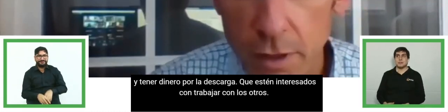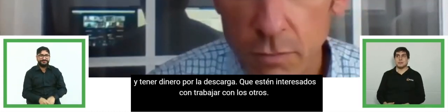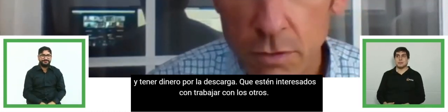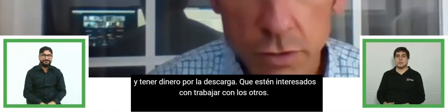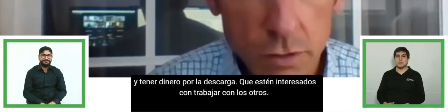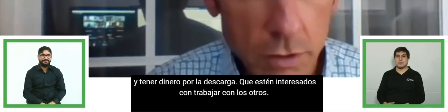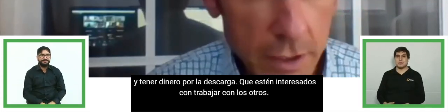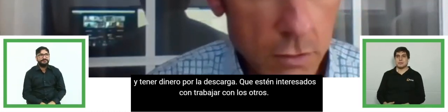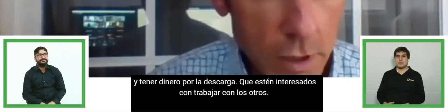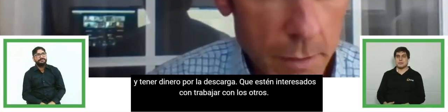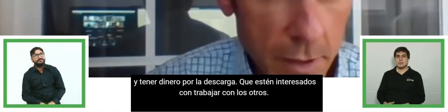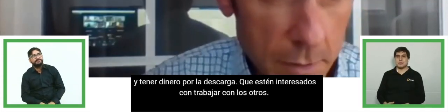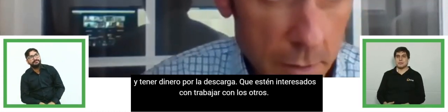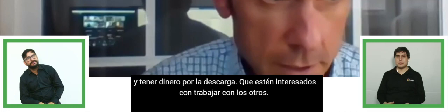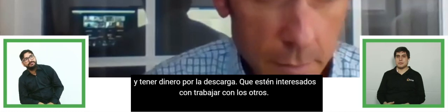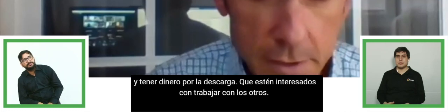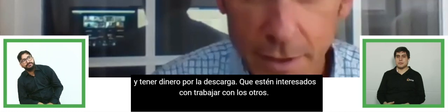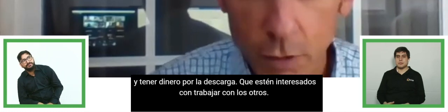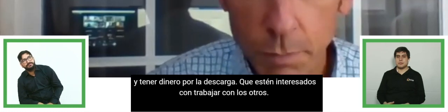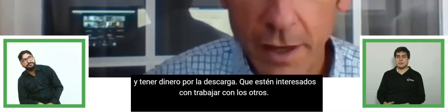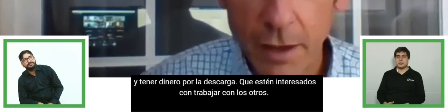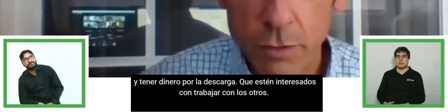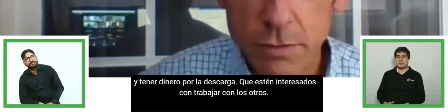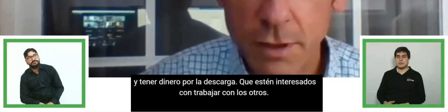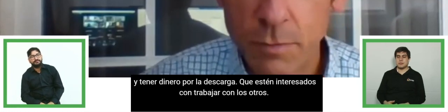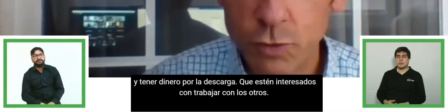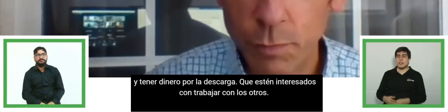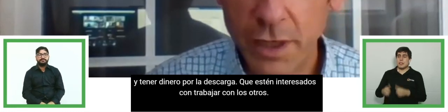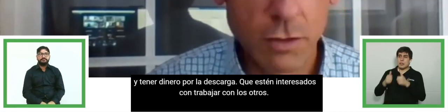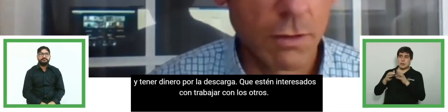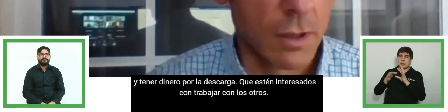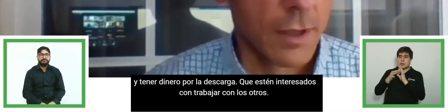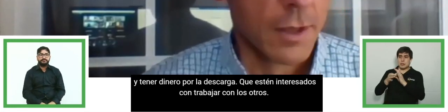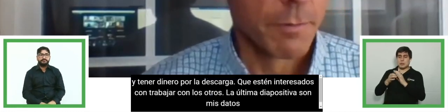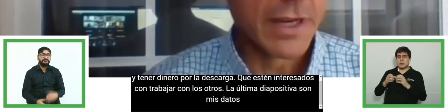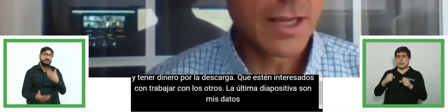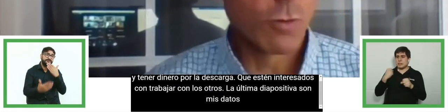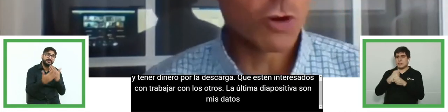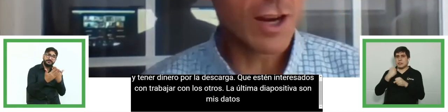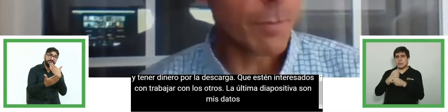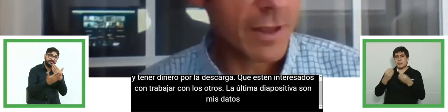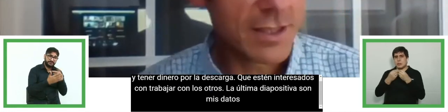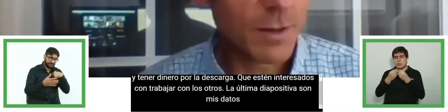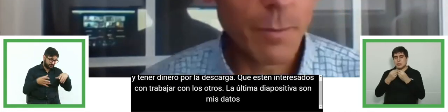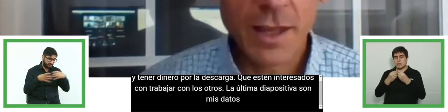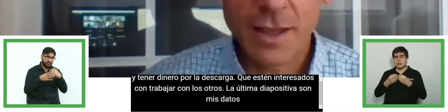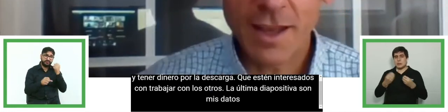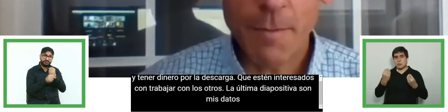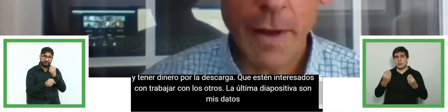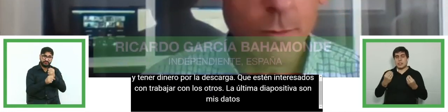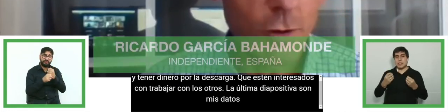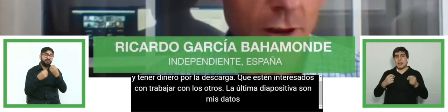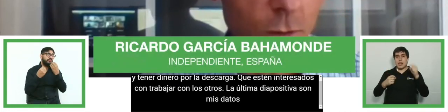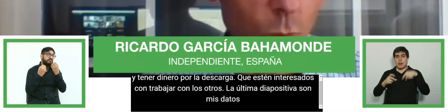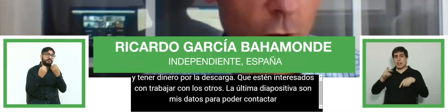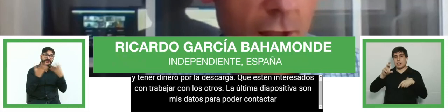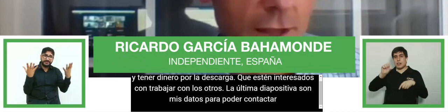you, Kyle. Excellent presentation in a very complicated context has a lot of merit. Let's